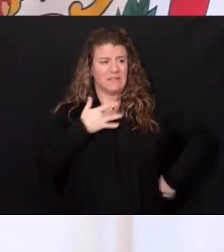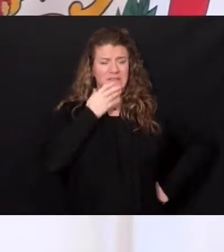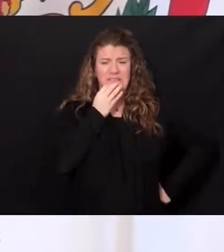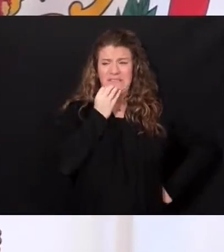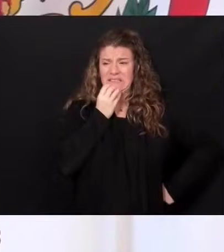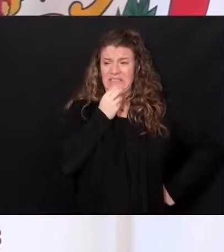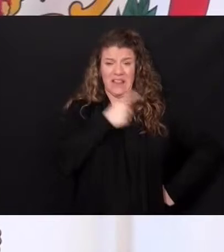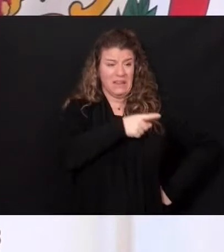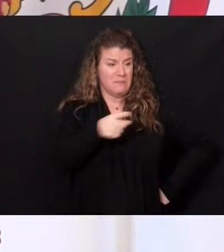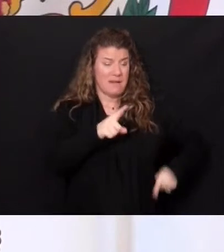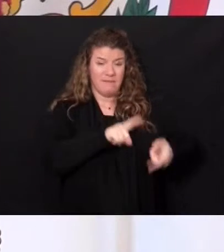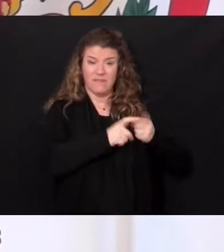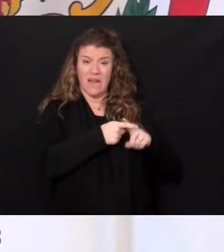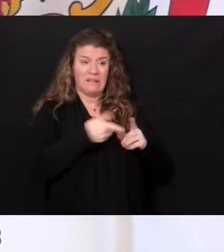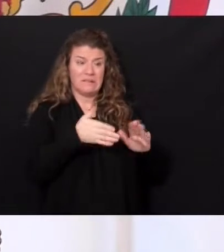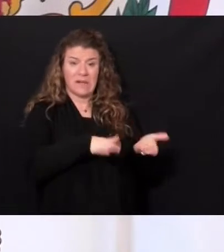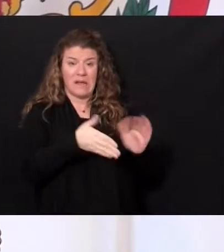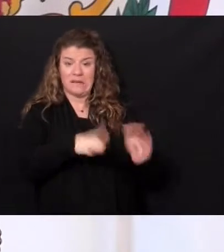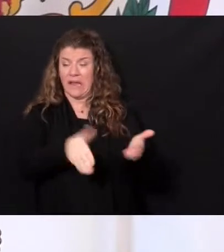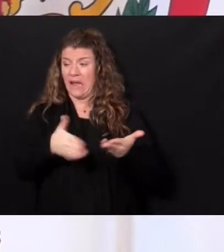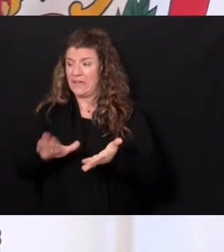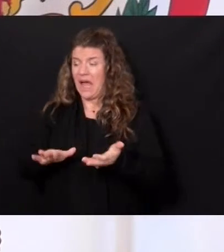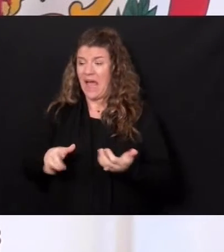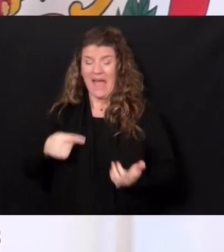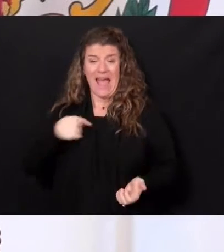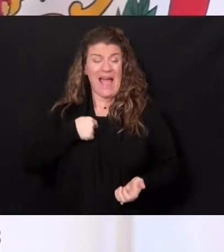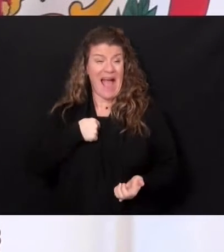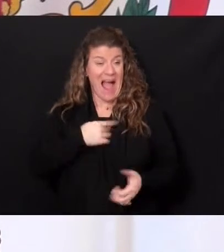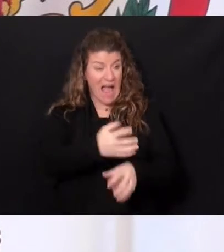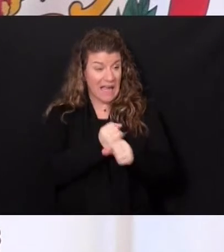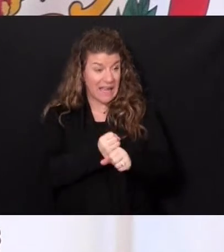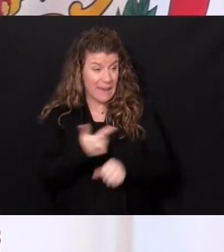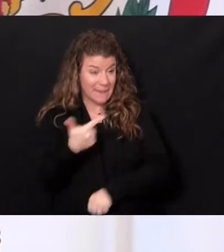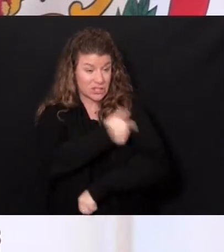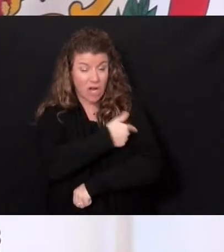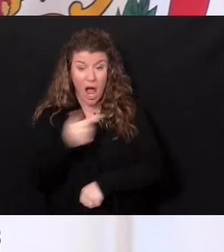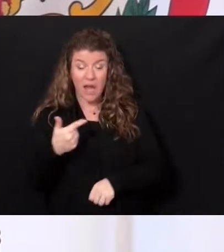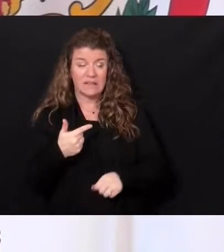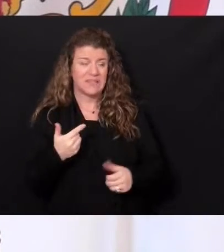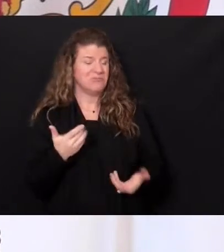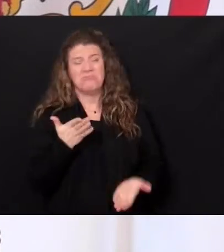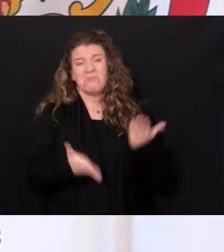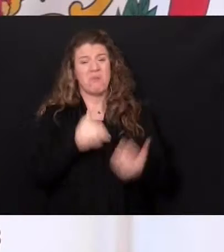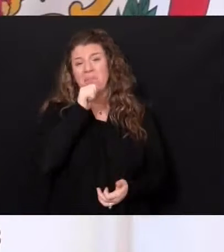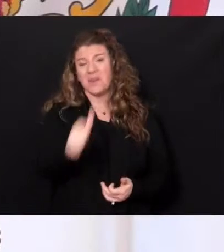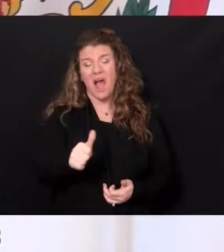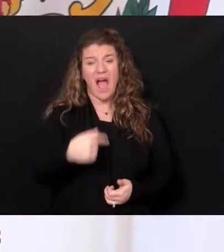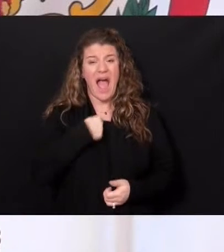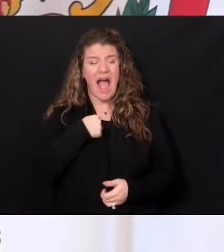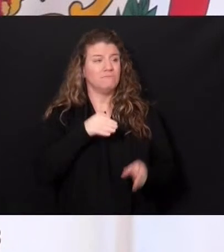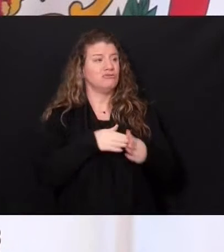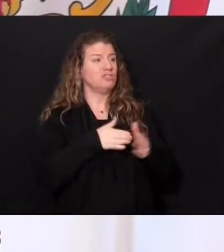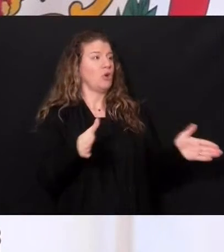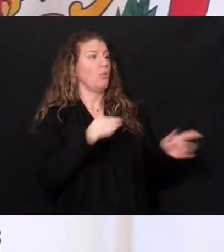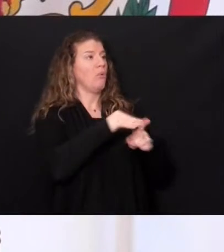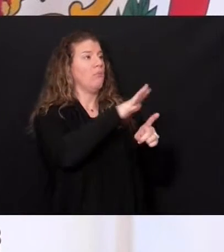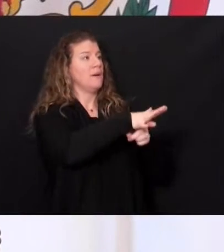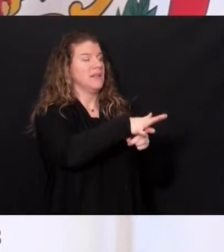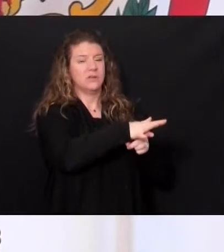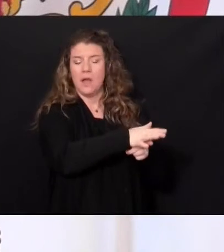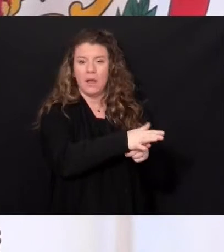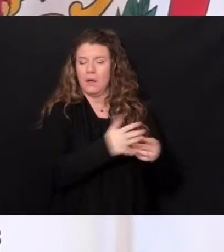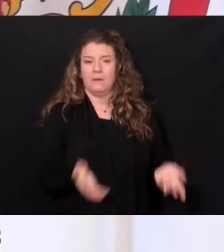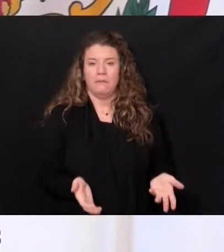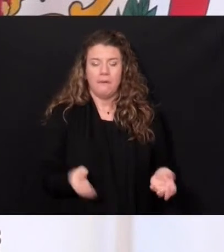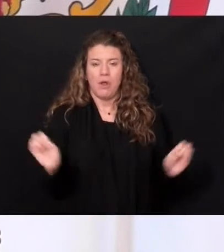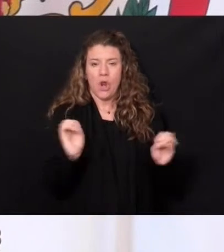dying everywhere, and I'm really not probably going to get my shot because I'm in the general public, and I'm probably not going to even think about,